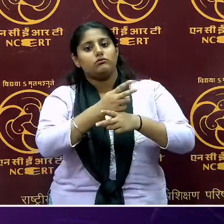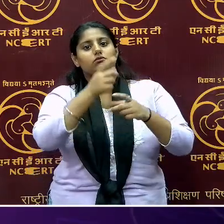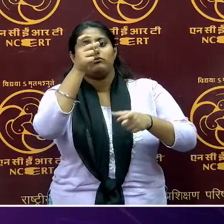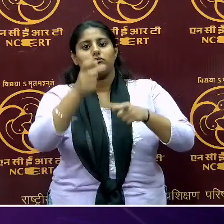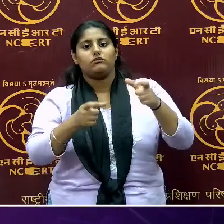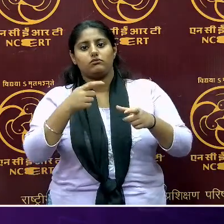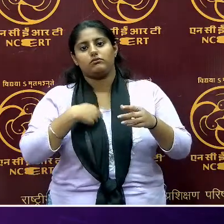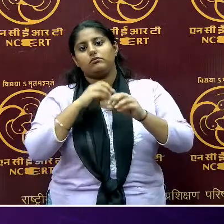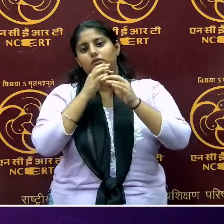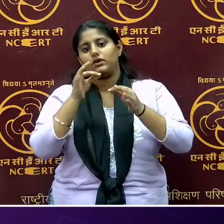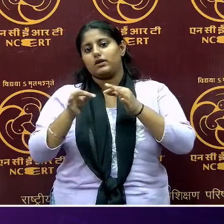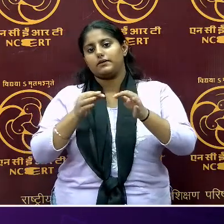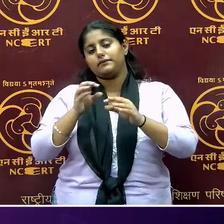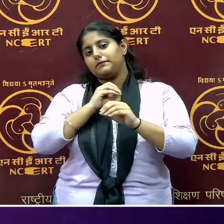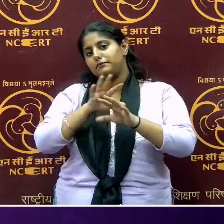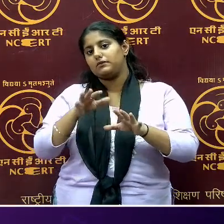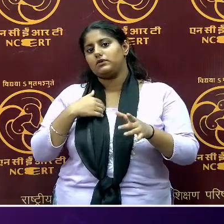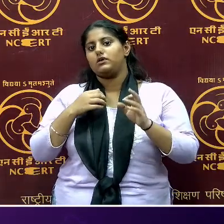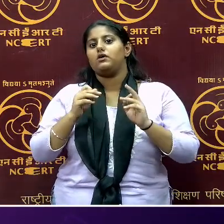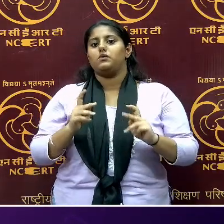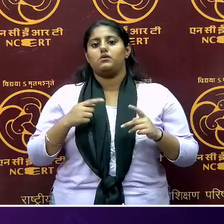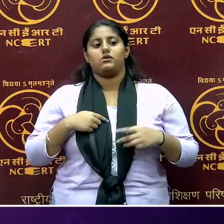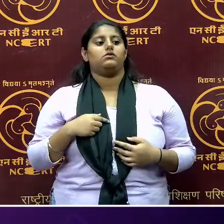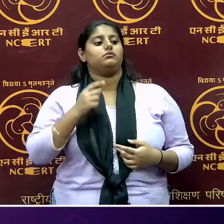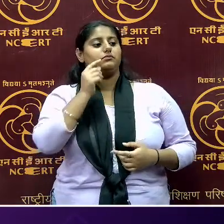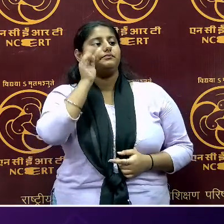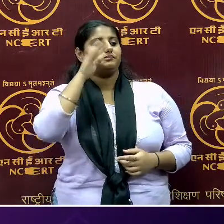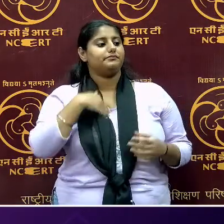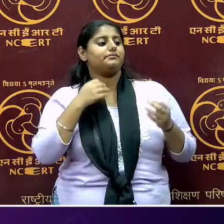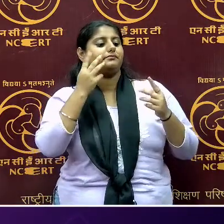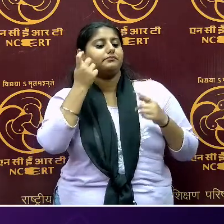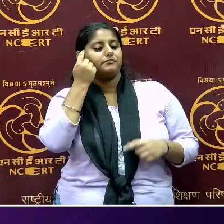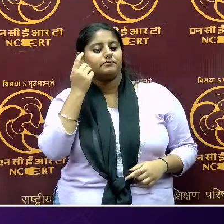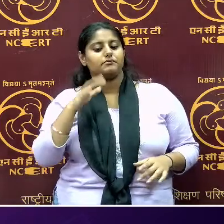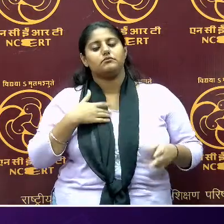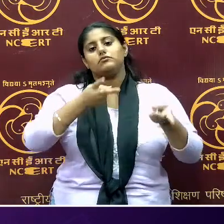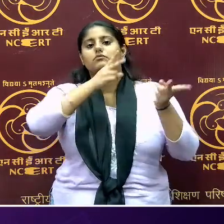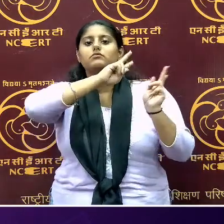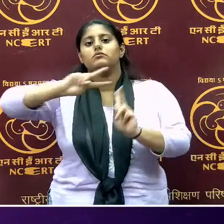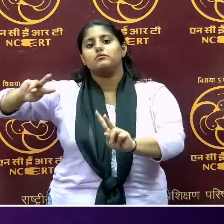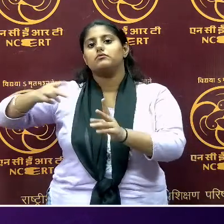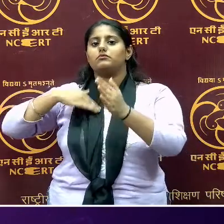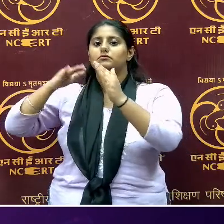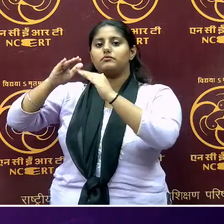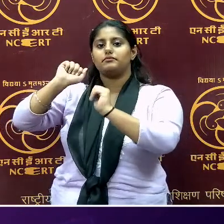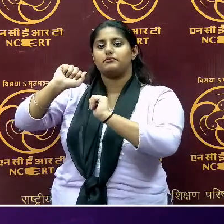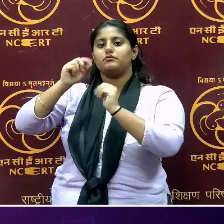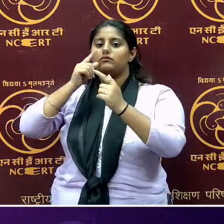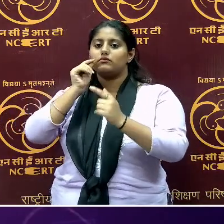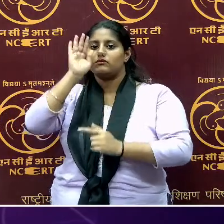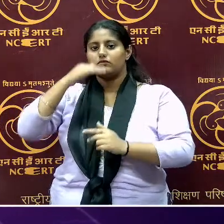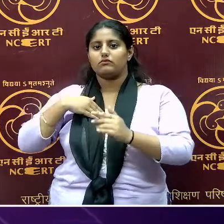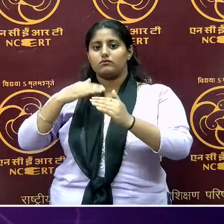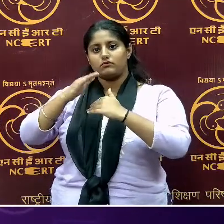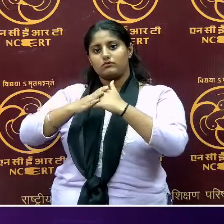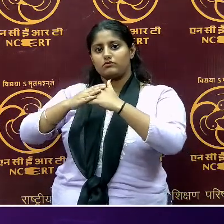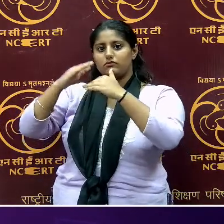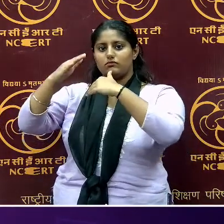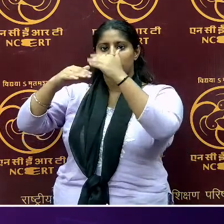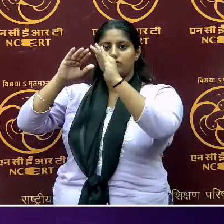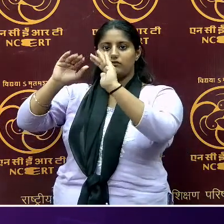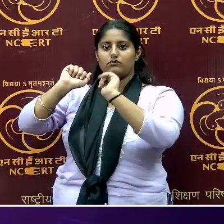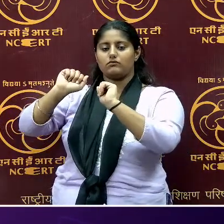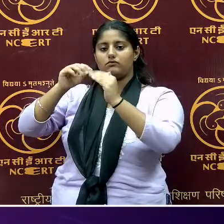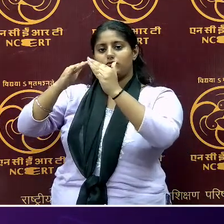explained. Satisfied with the explanation, the king returned to his palace. But wait, were